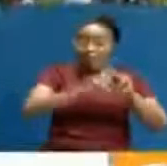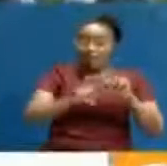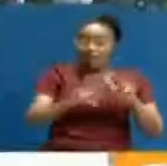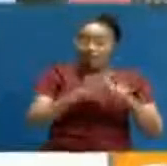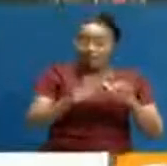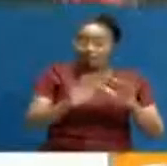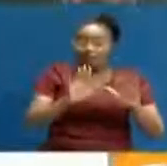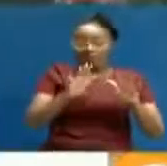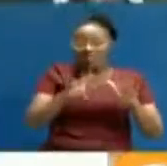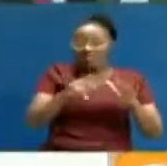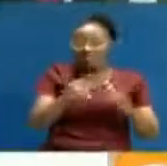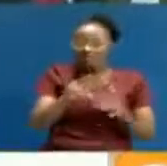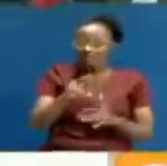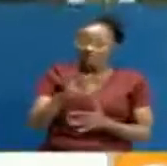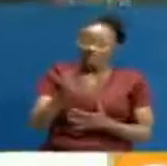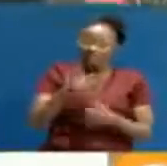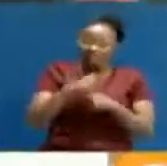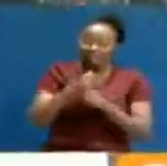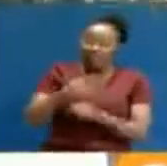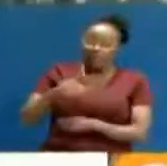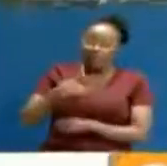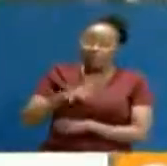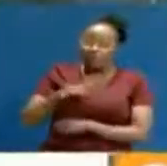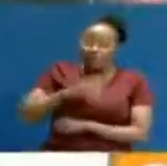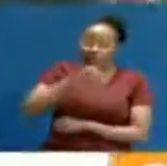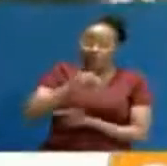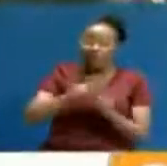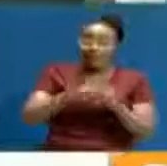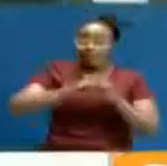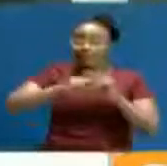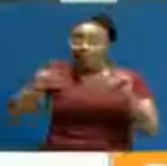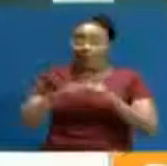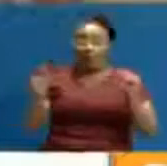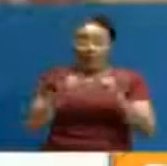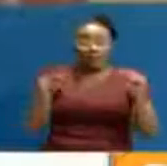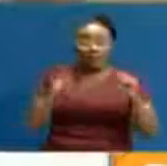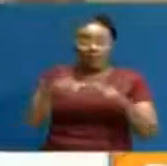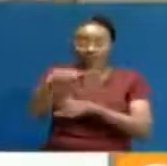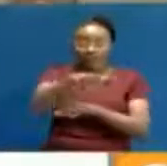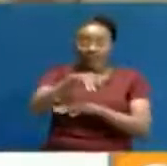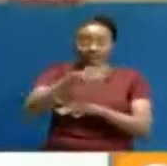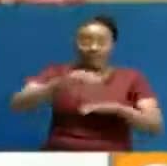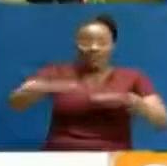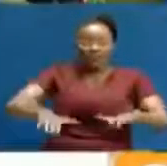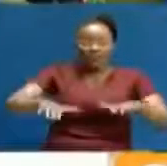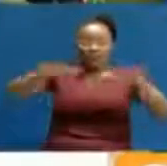leaving the female lawmakers scrambling for shelter, and the entire set flooded.